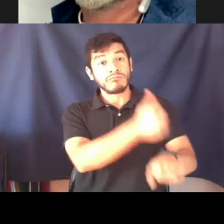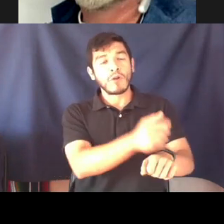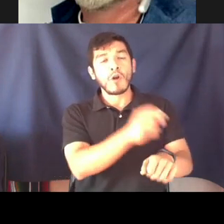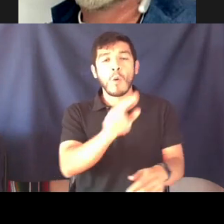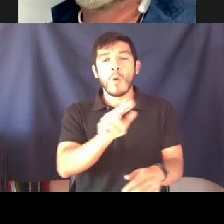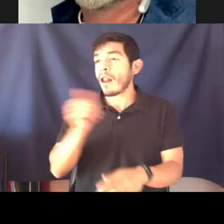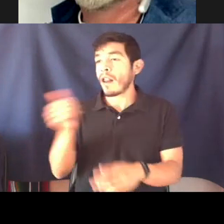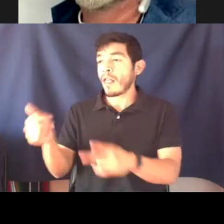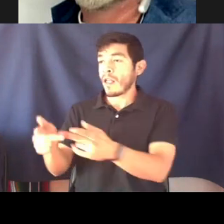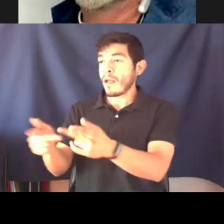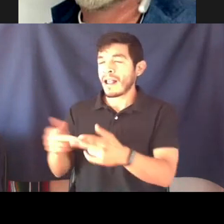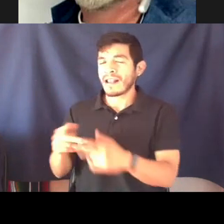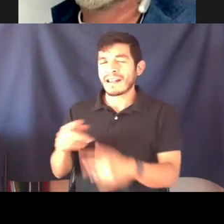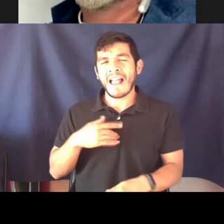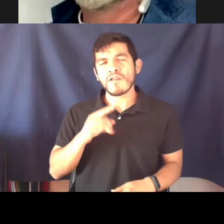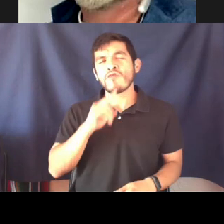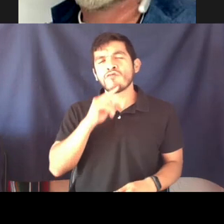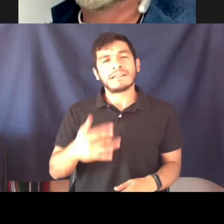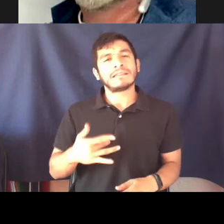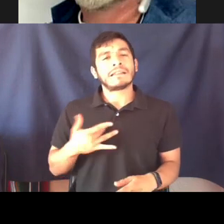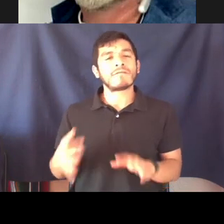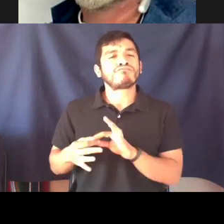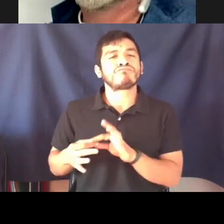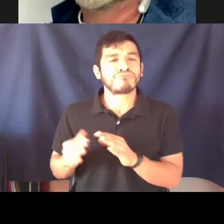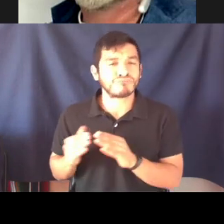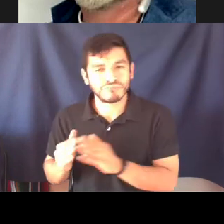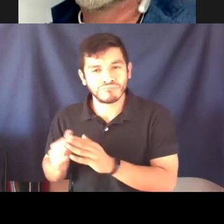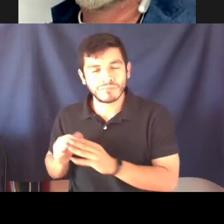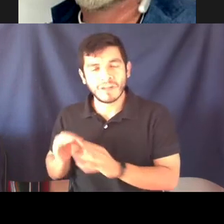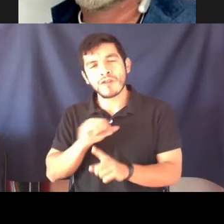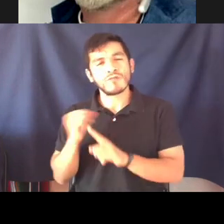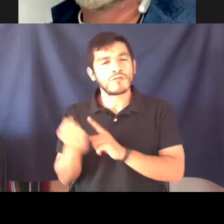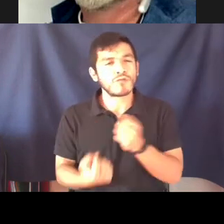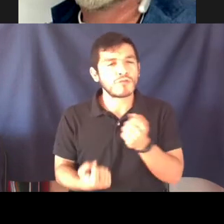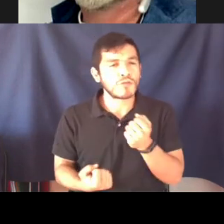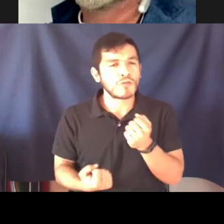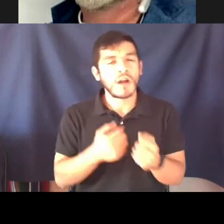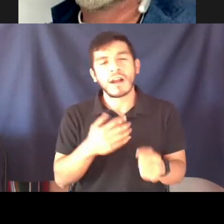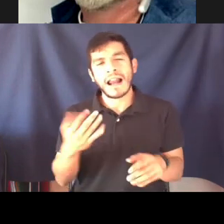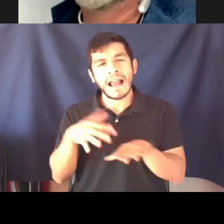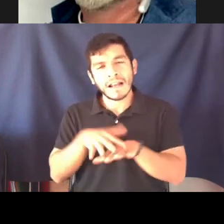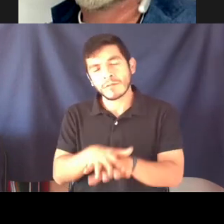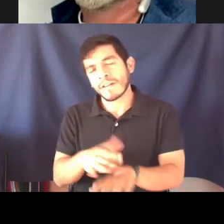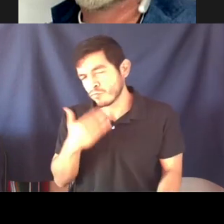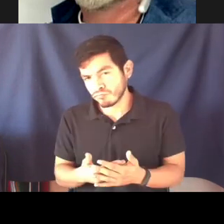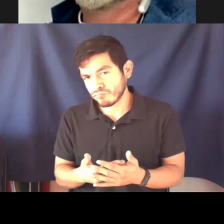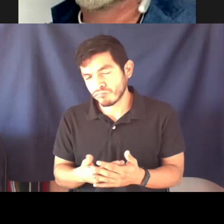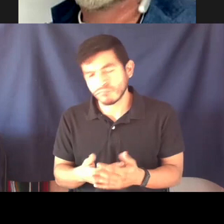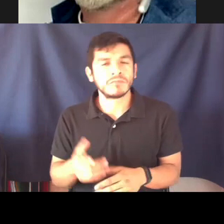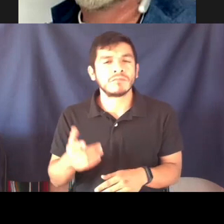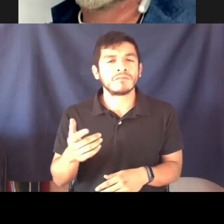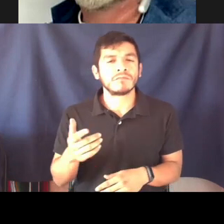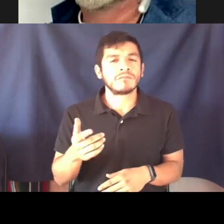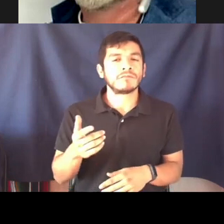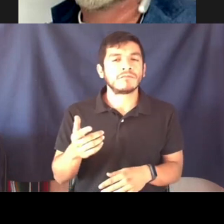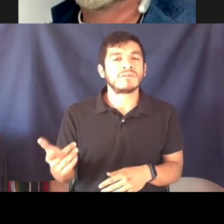community and social support and engagement that happens. There was a good amount of research around